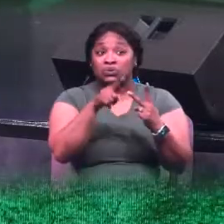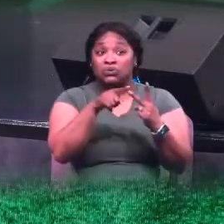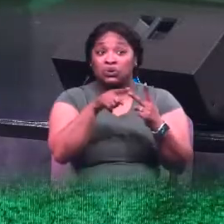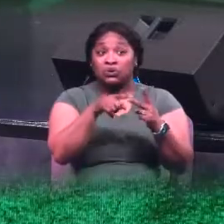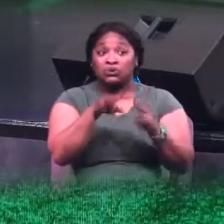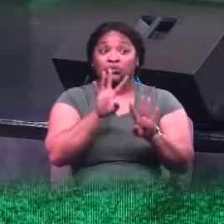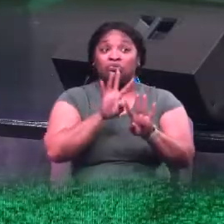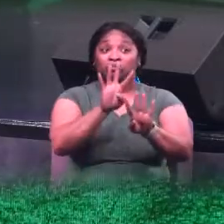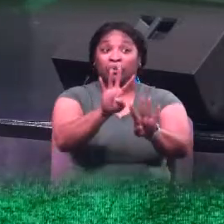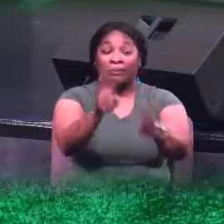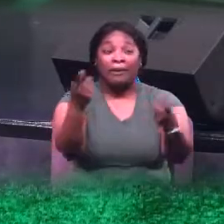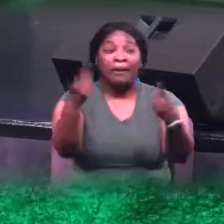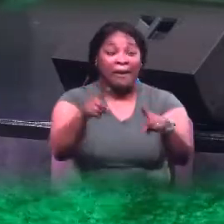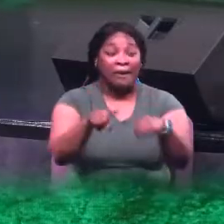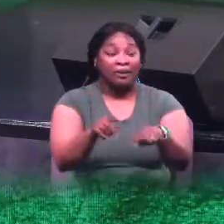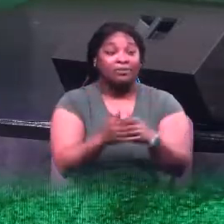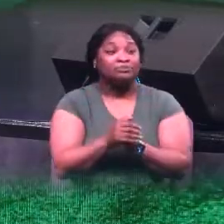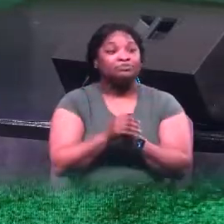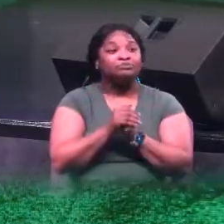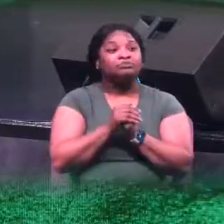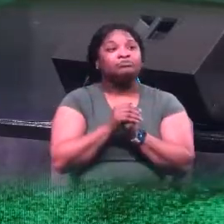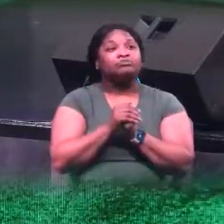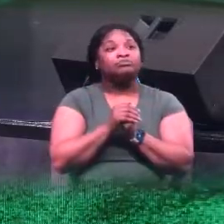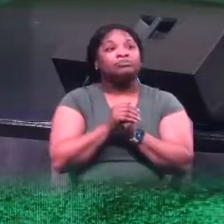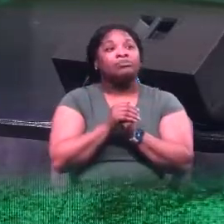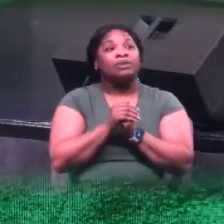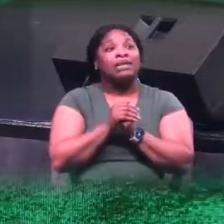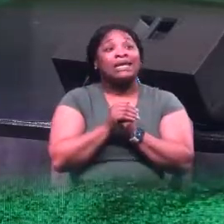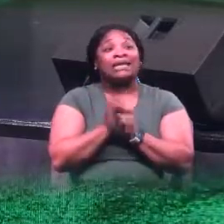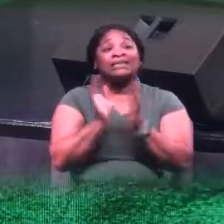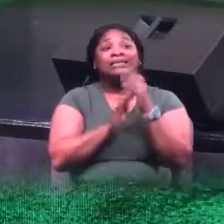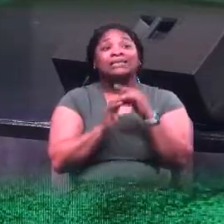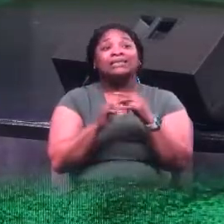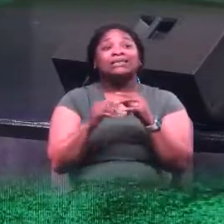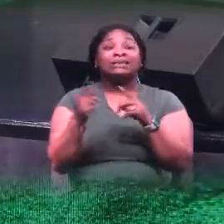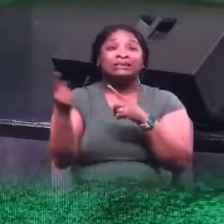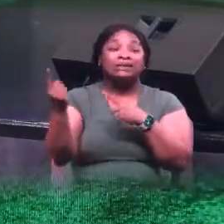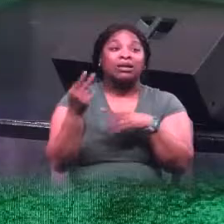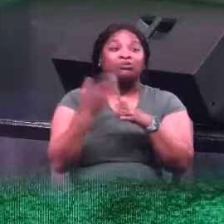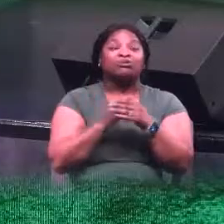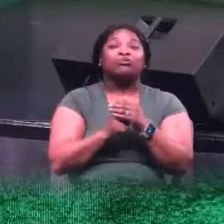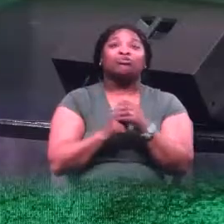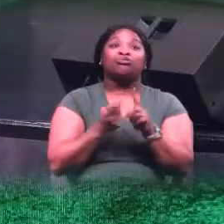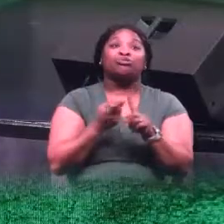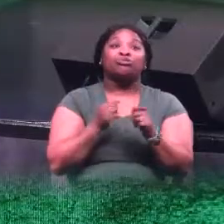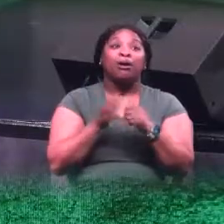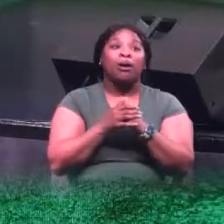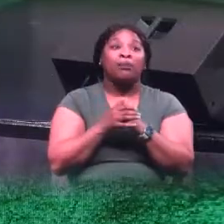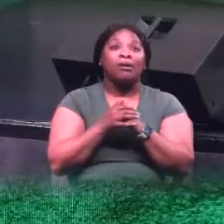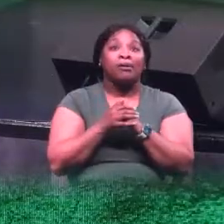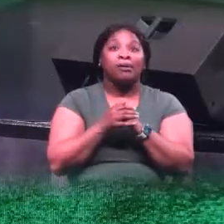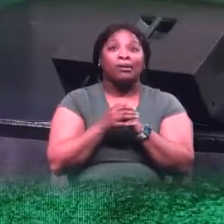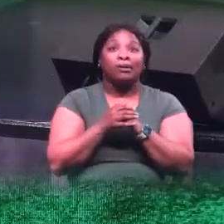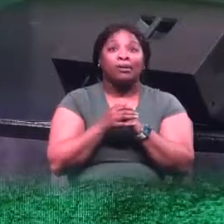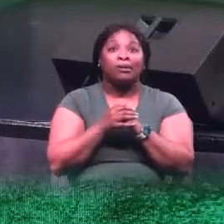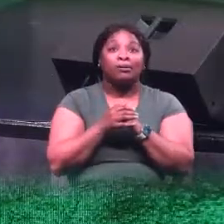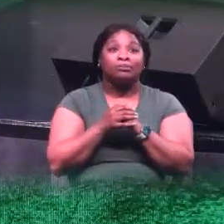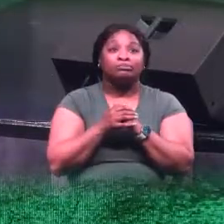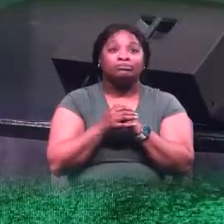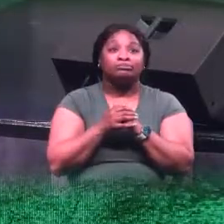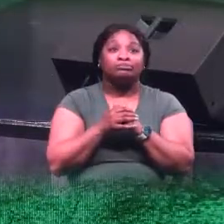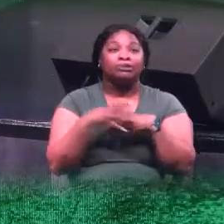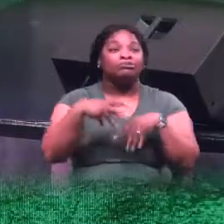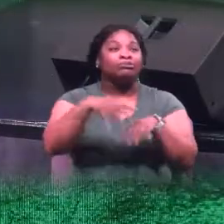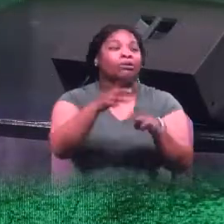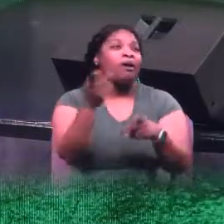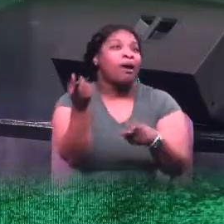the same time. Jesus comes from Galilee and enters from the eastern side of the city